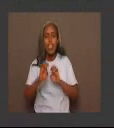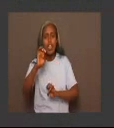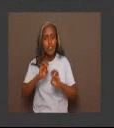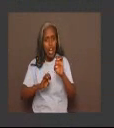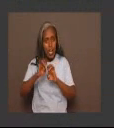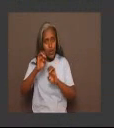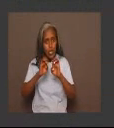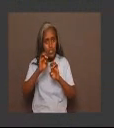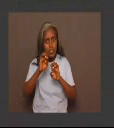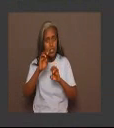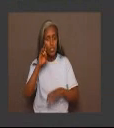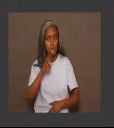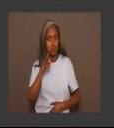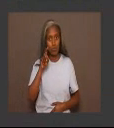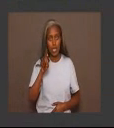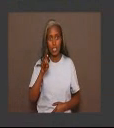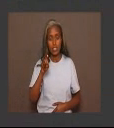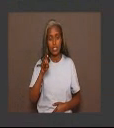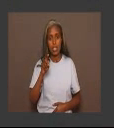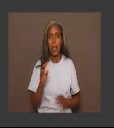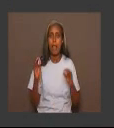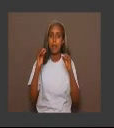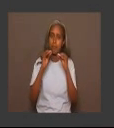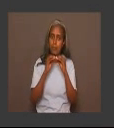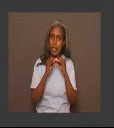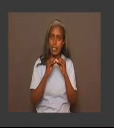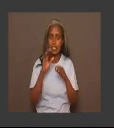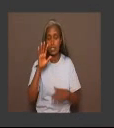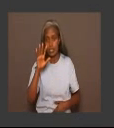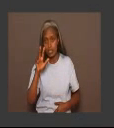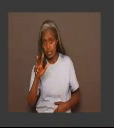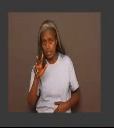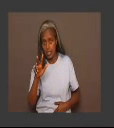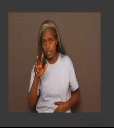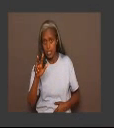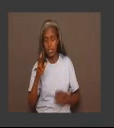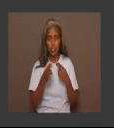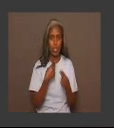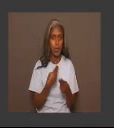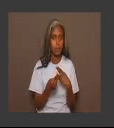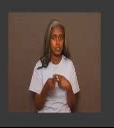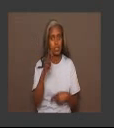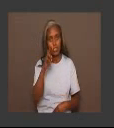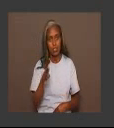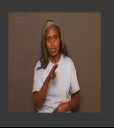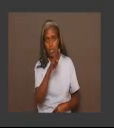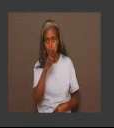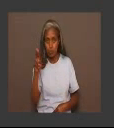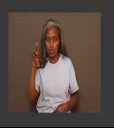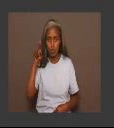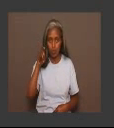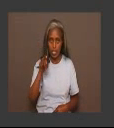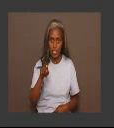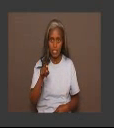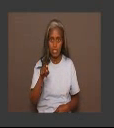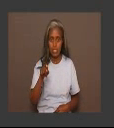evaluate 2x plus 3 times the square